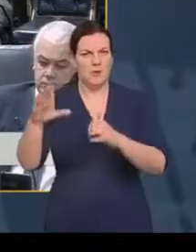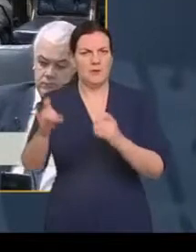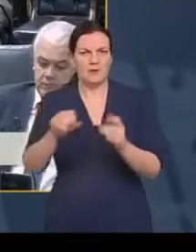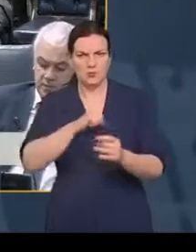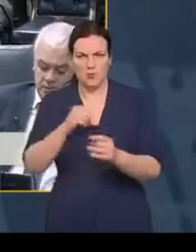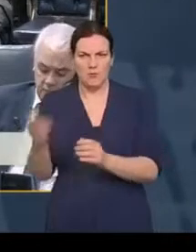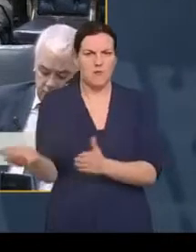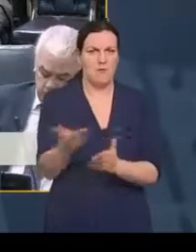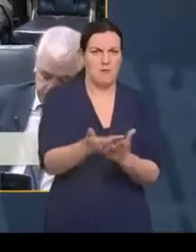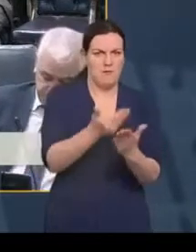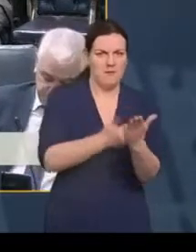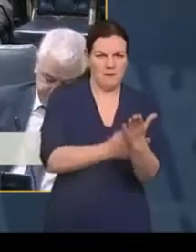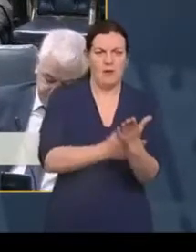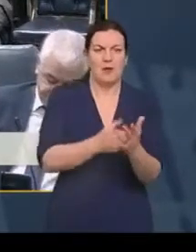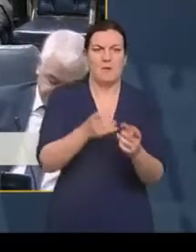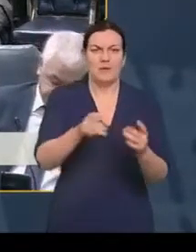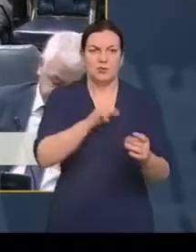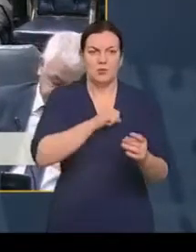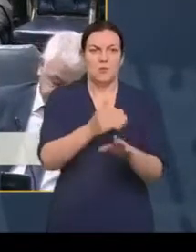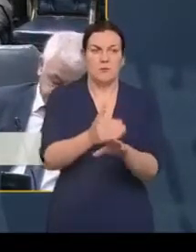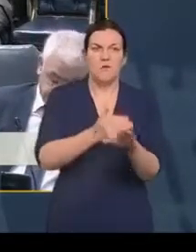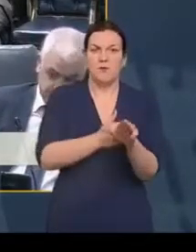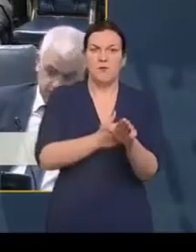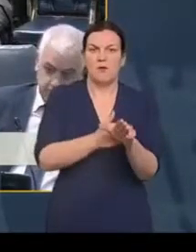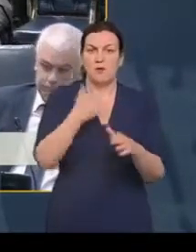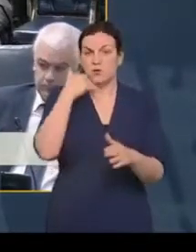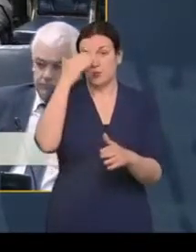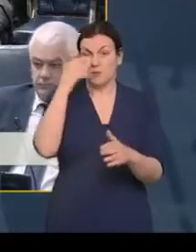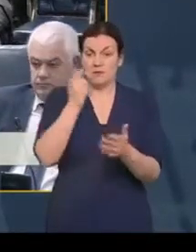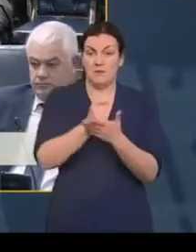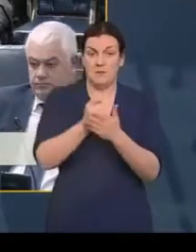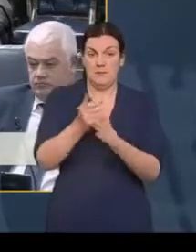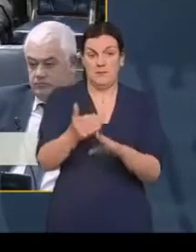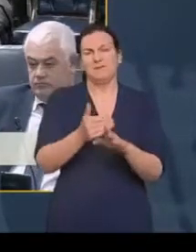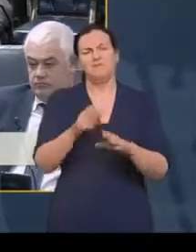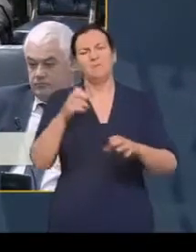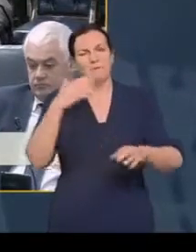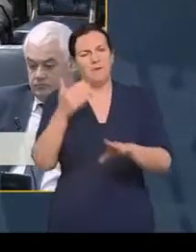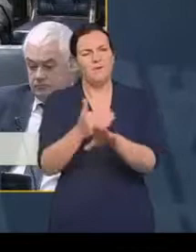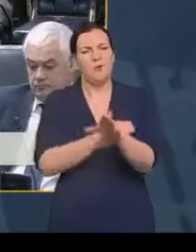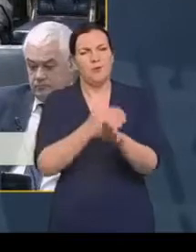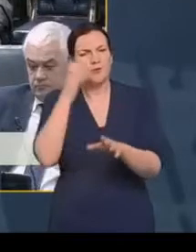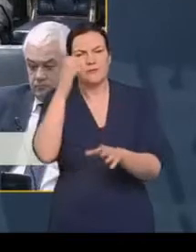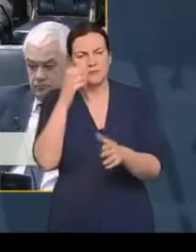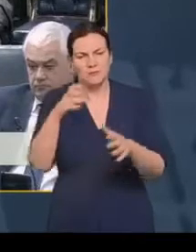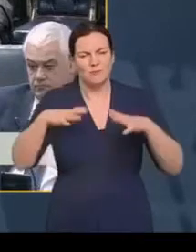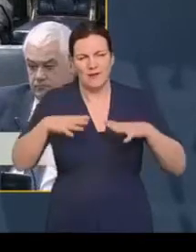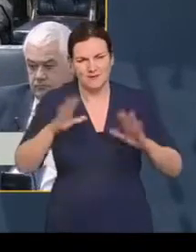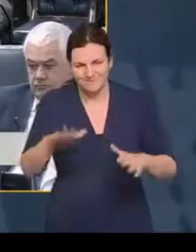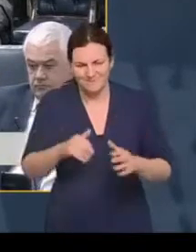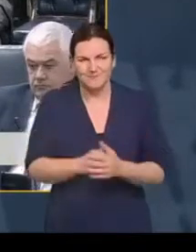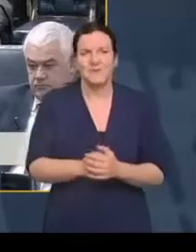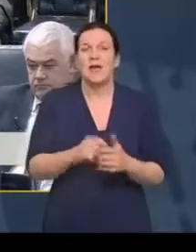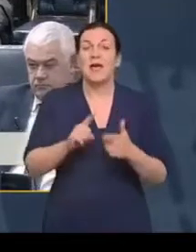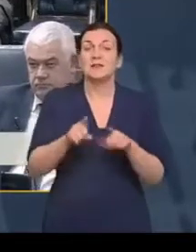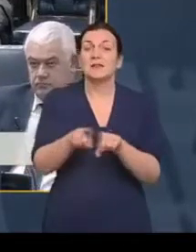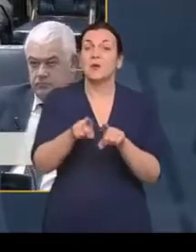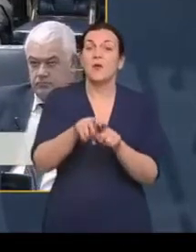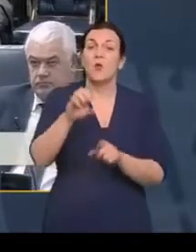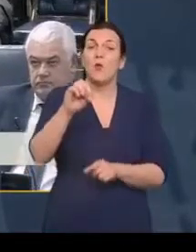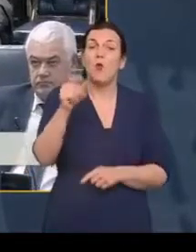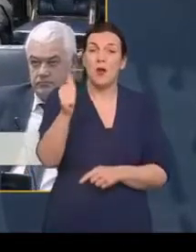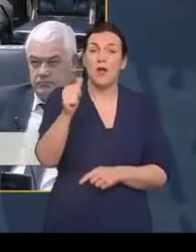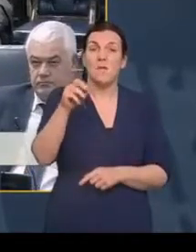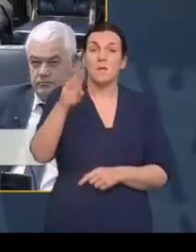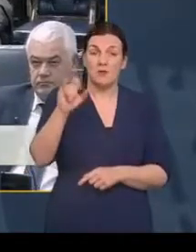through into the Dáil work schedule before the summer recess, or before the Christmas recess, and to Orla Murray,